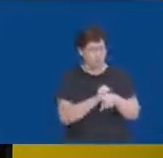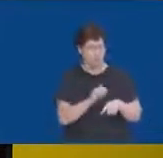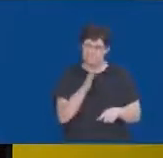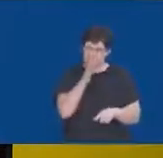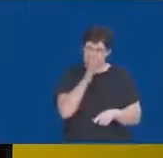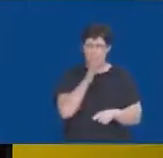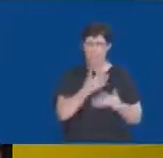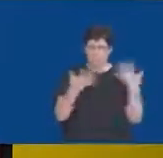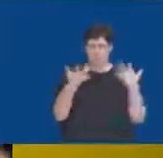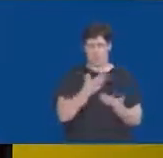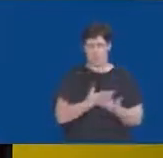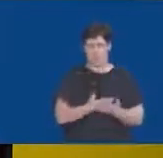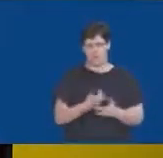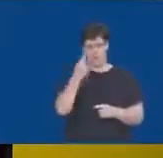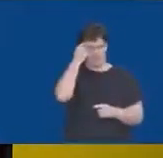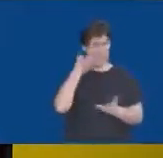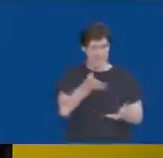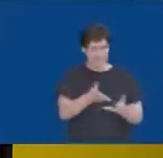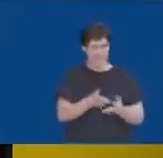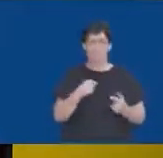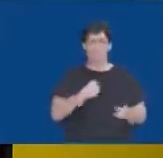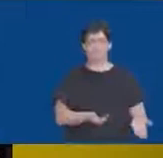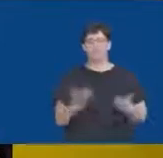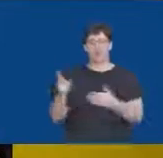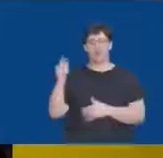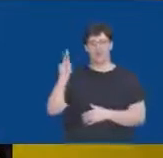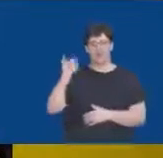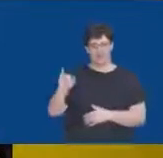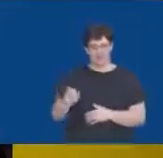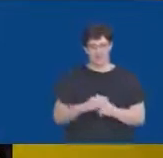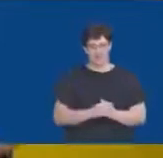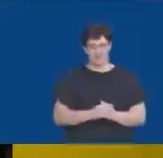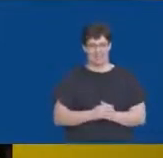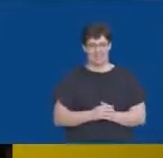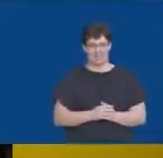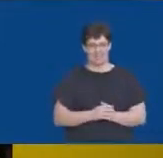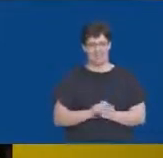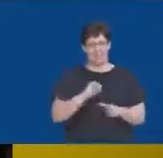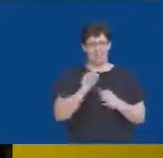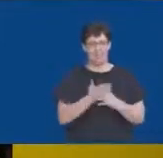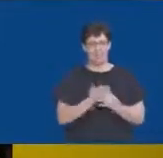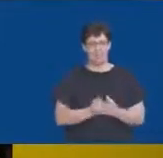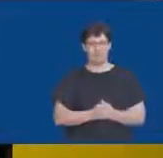can. So I think on that note, I'm going to hand you back to Looney, and we'll